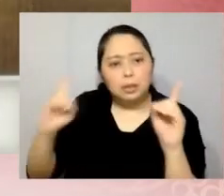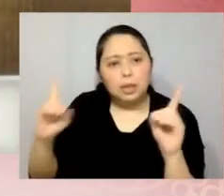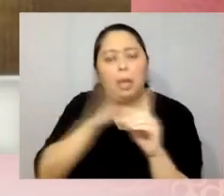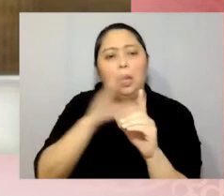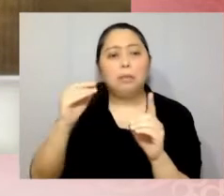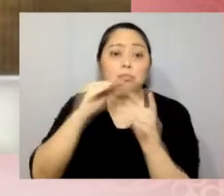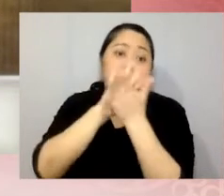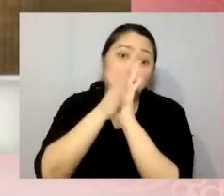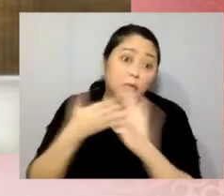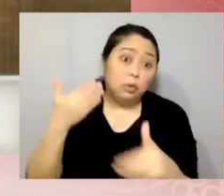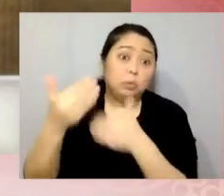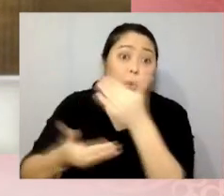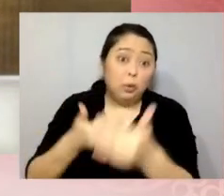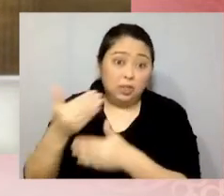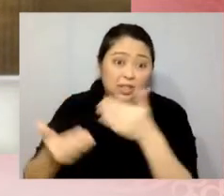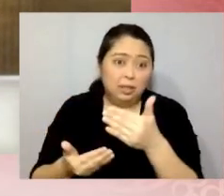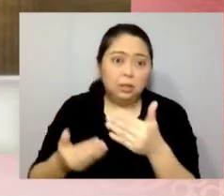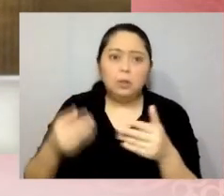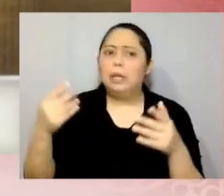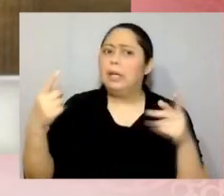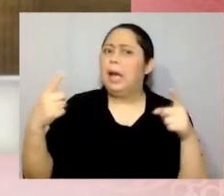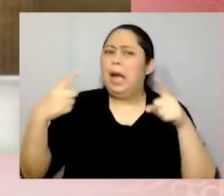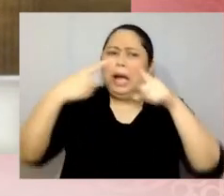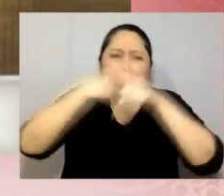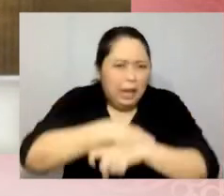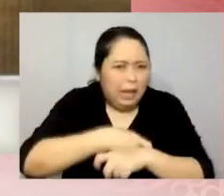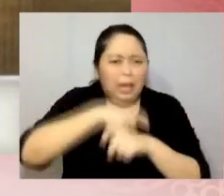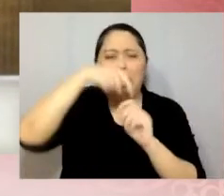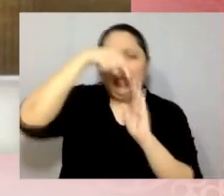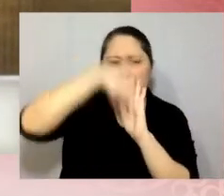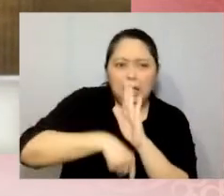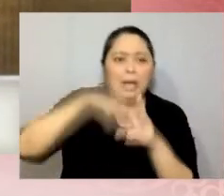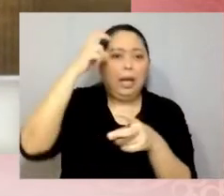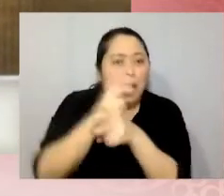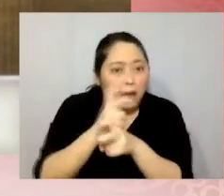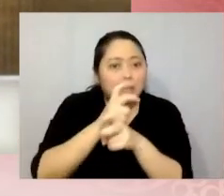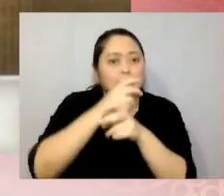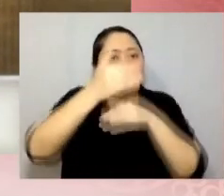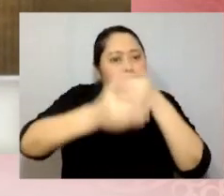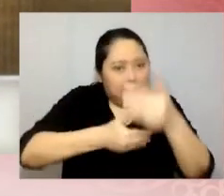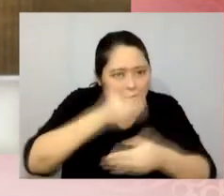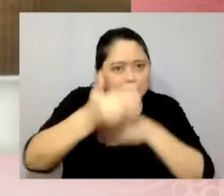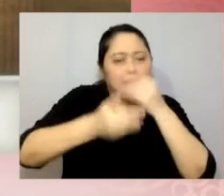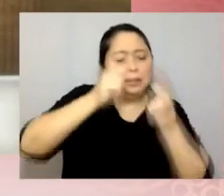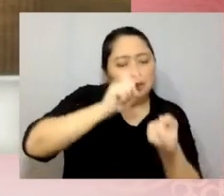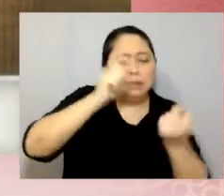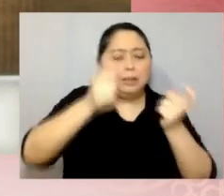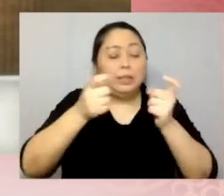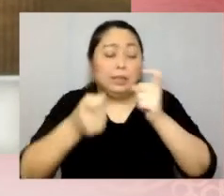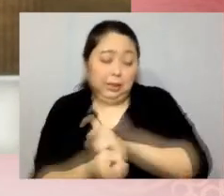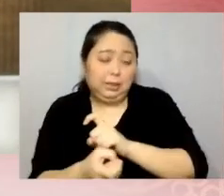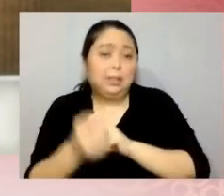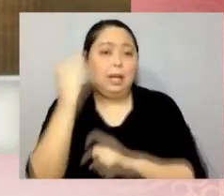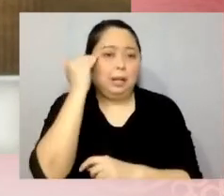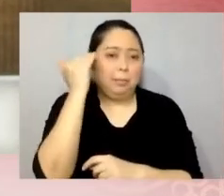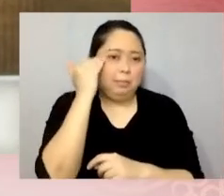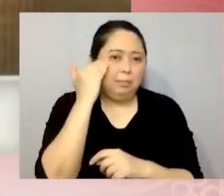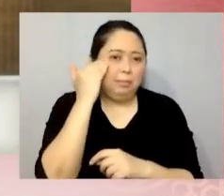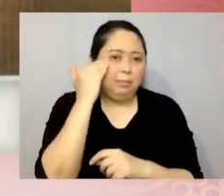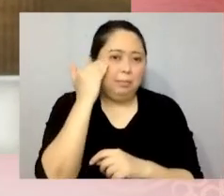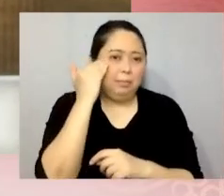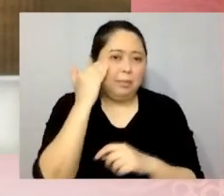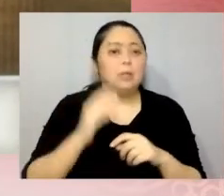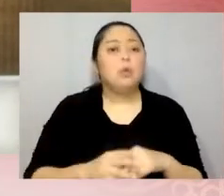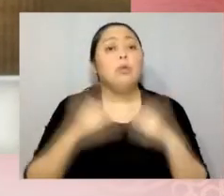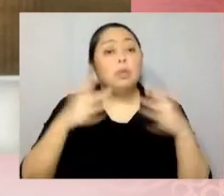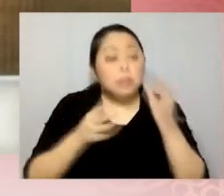change. Yung complexity ho ng transition na yon, anticipated na natin. Unfortunately, our voices